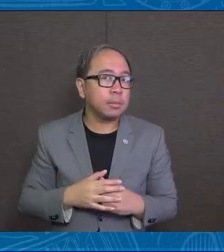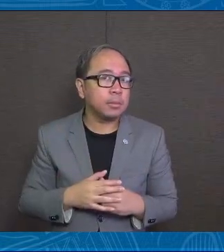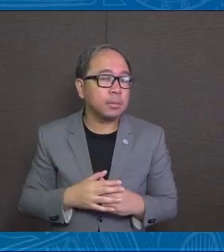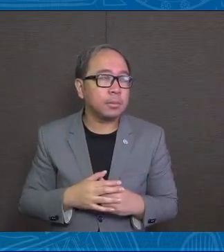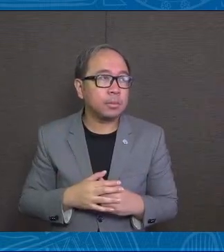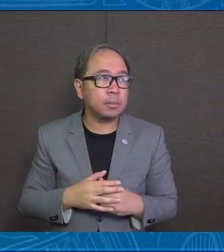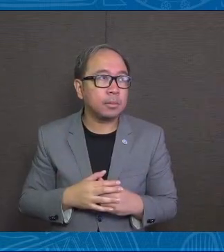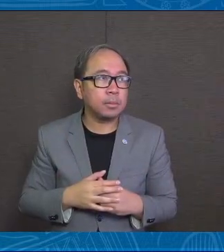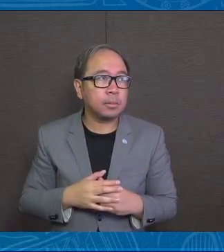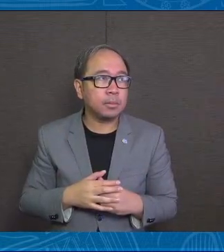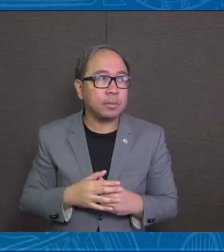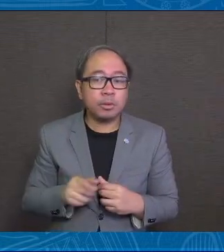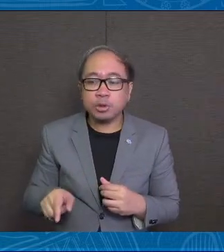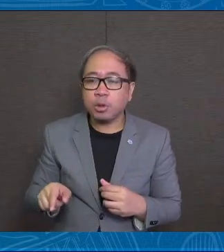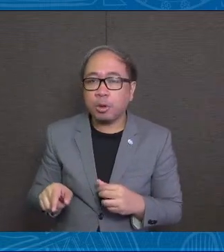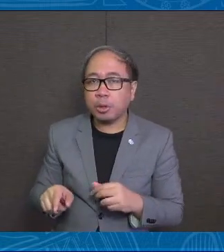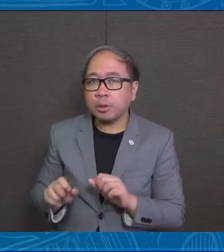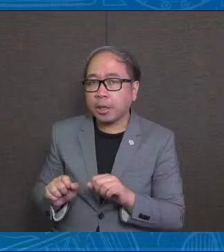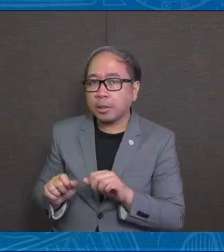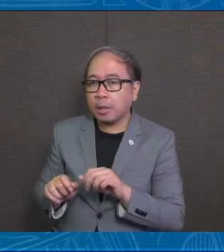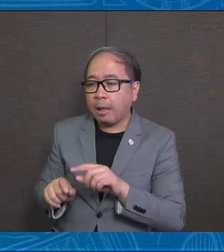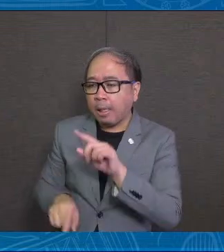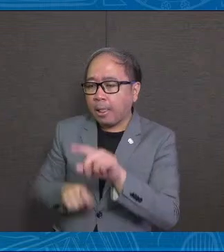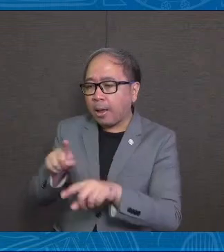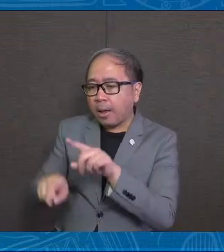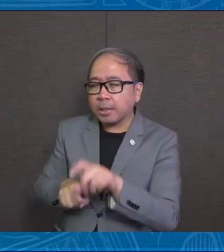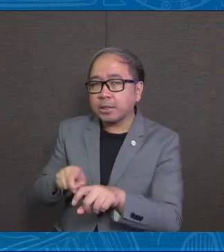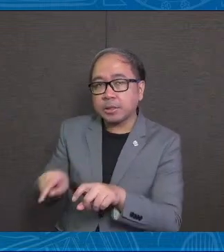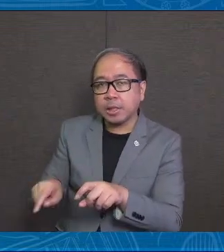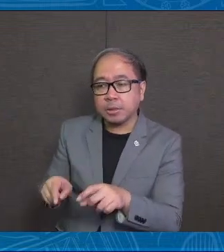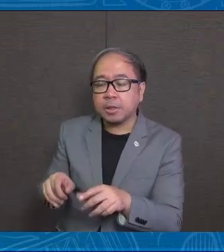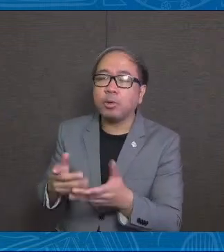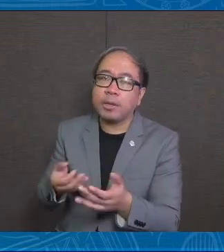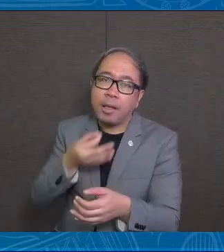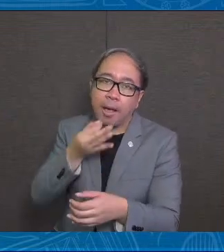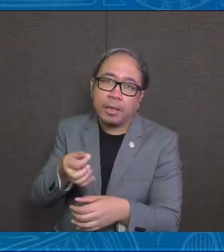asked the local governments to allocate the